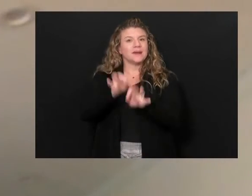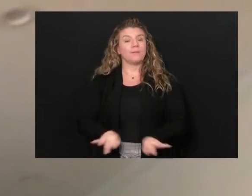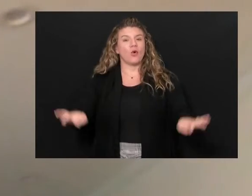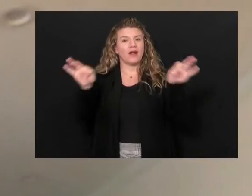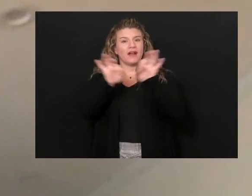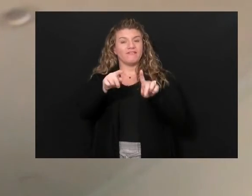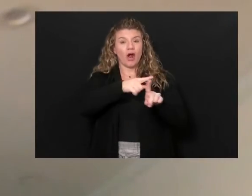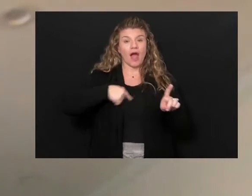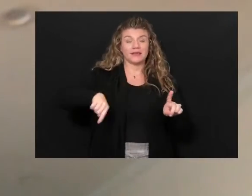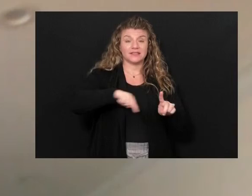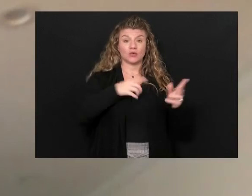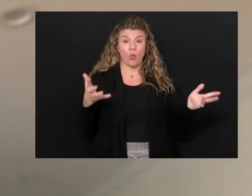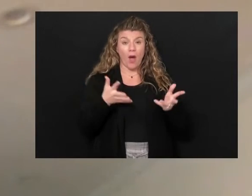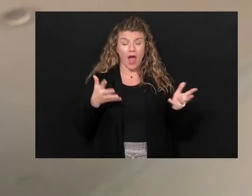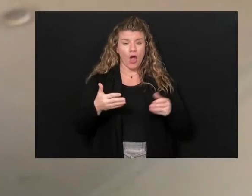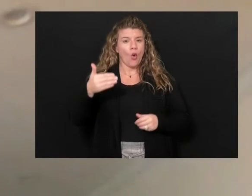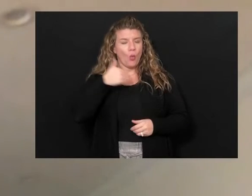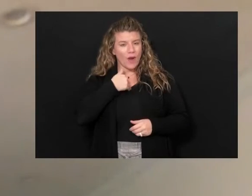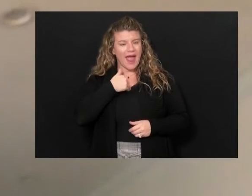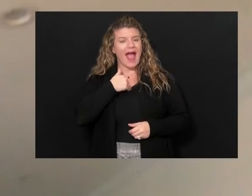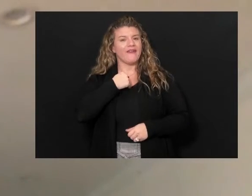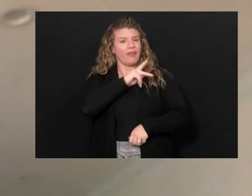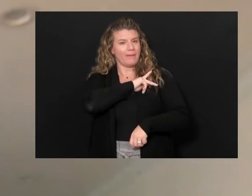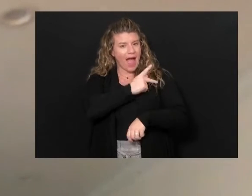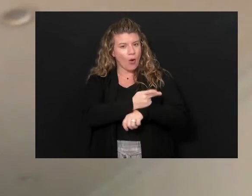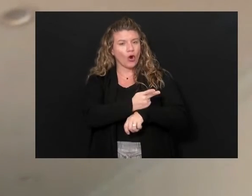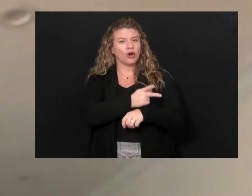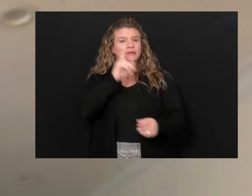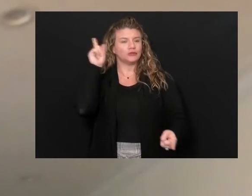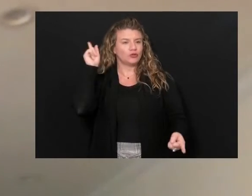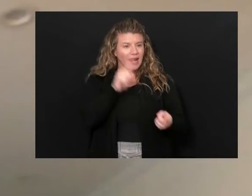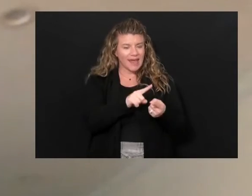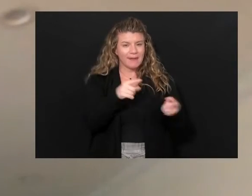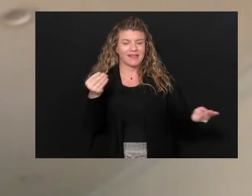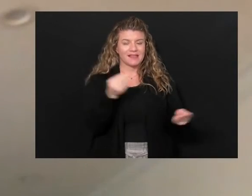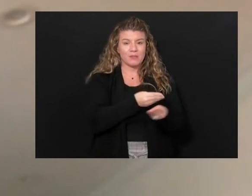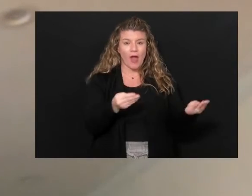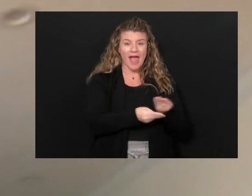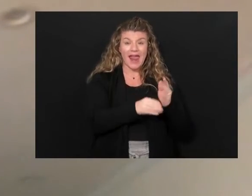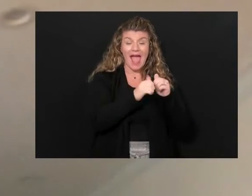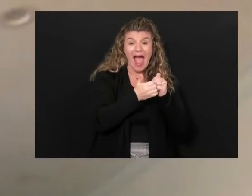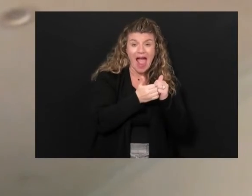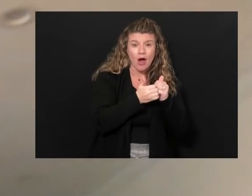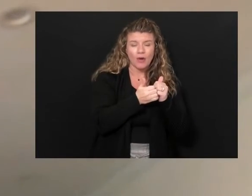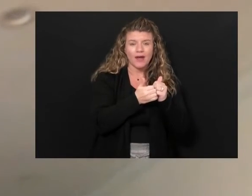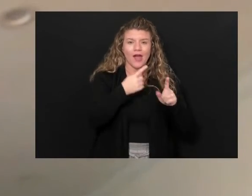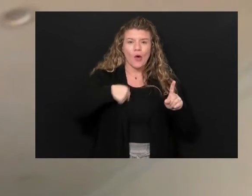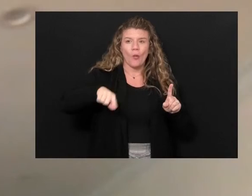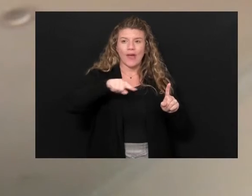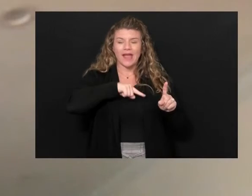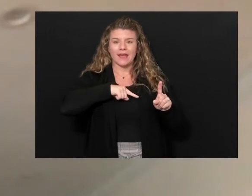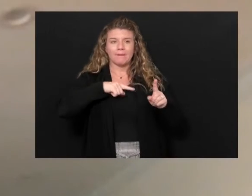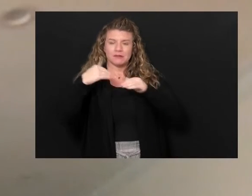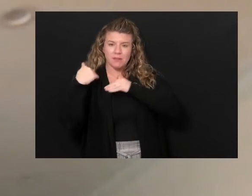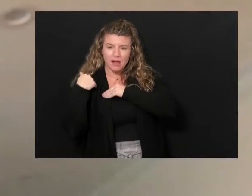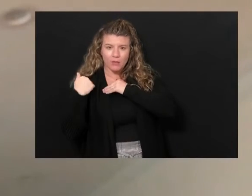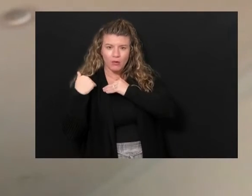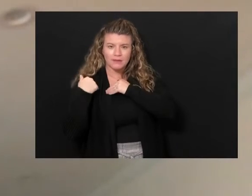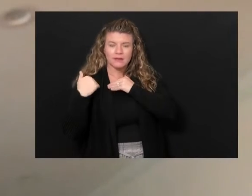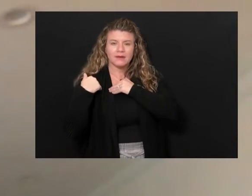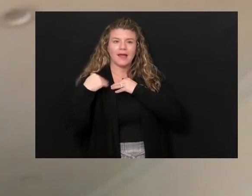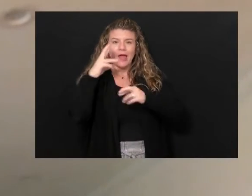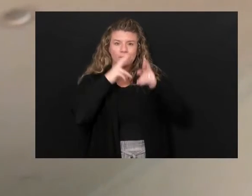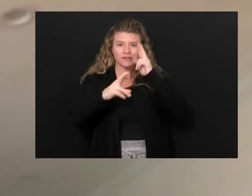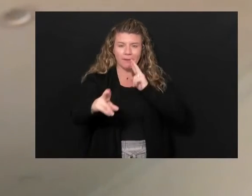have the power to limit the spread by each of us acting responsibly and altruistically. And it really is